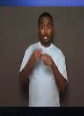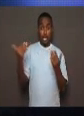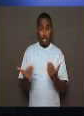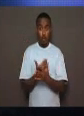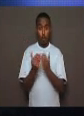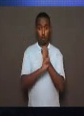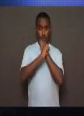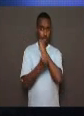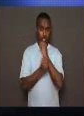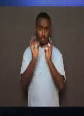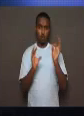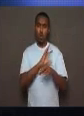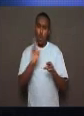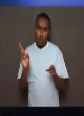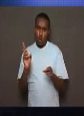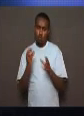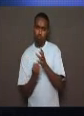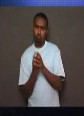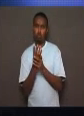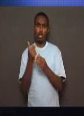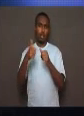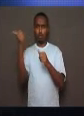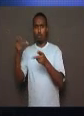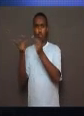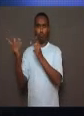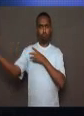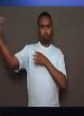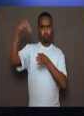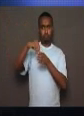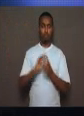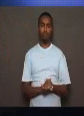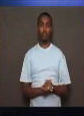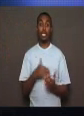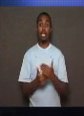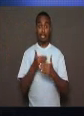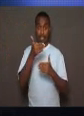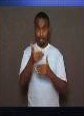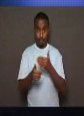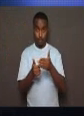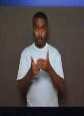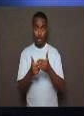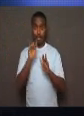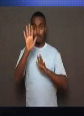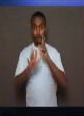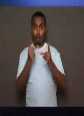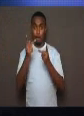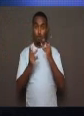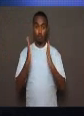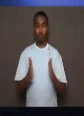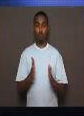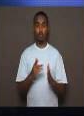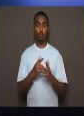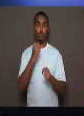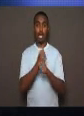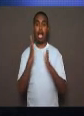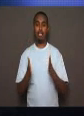new original story or does it originate elsewhere? After this, evaluate the